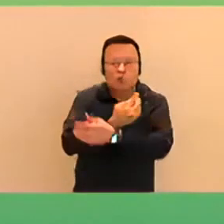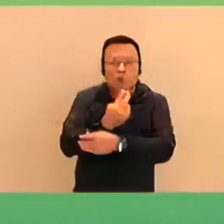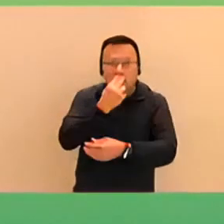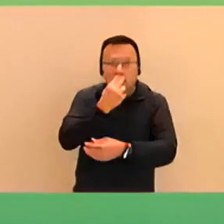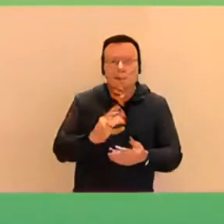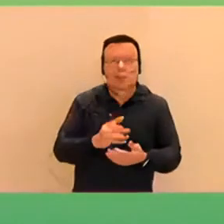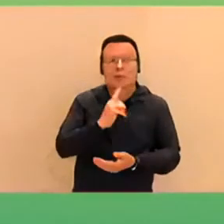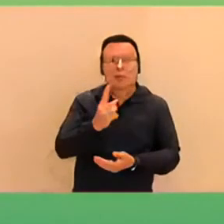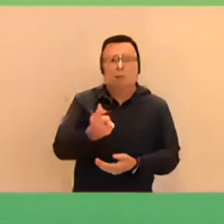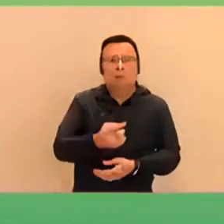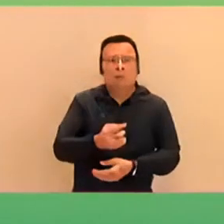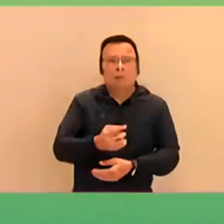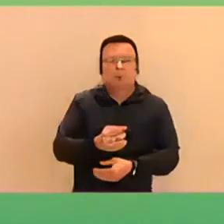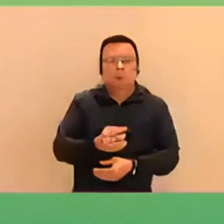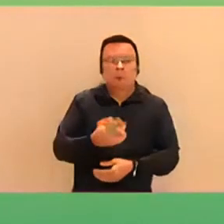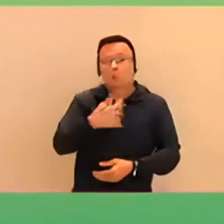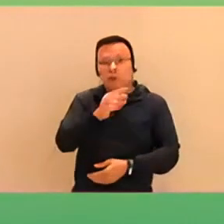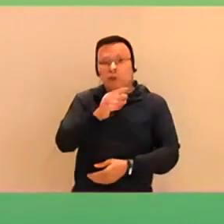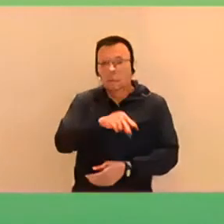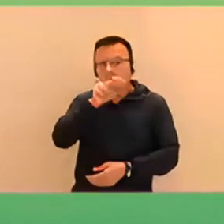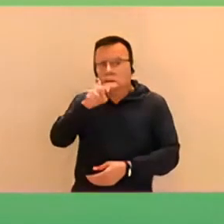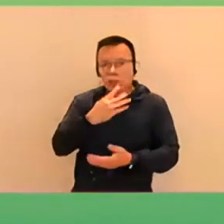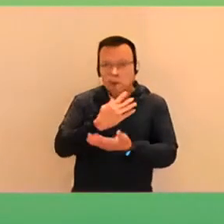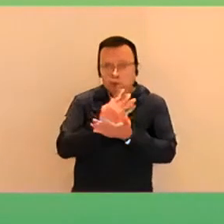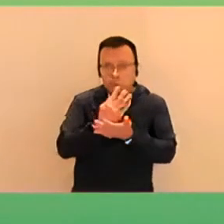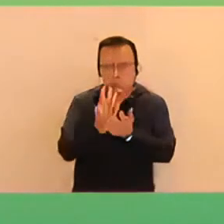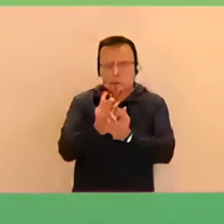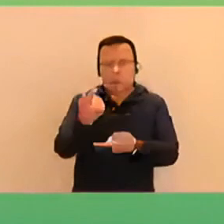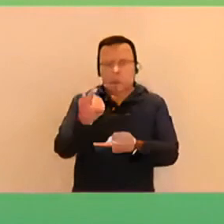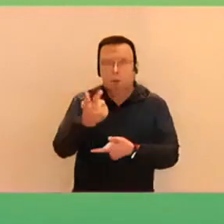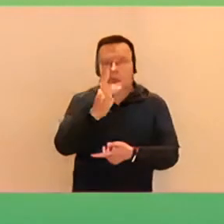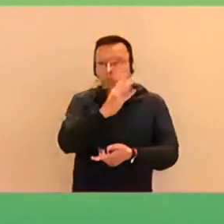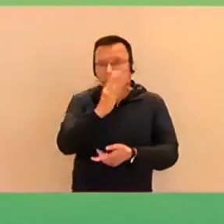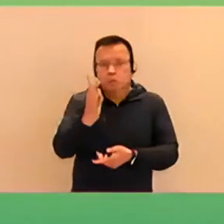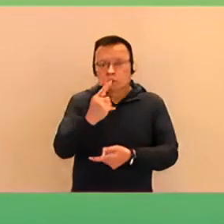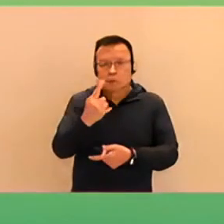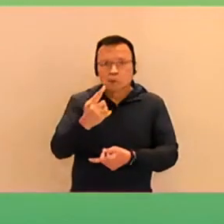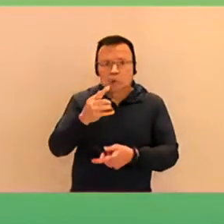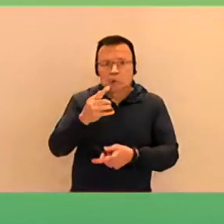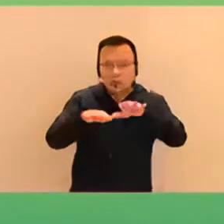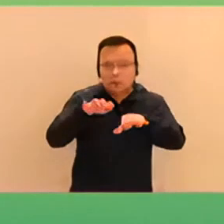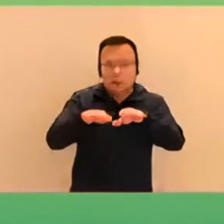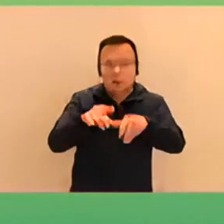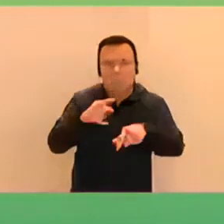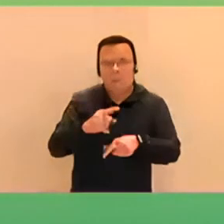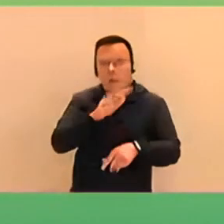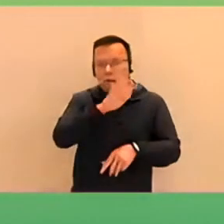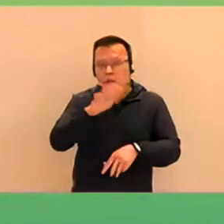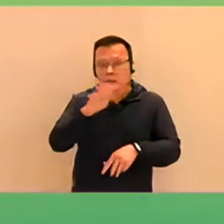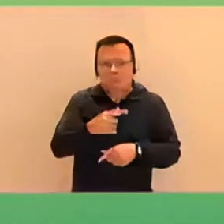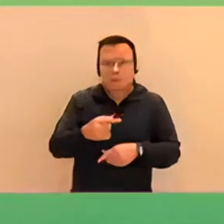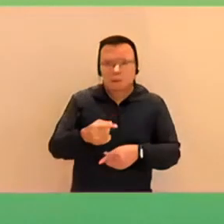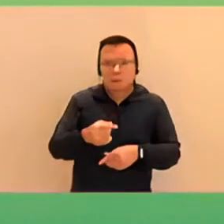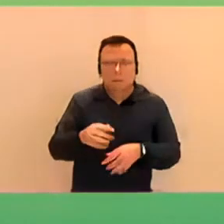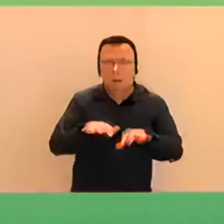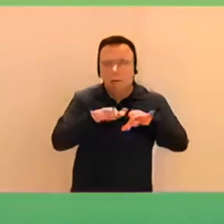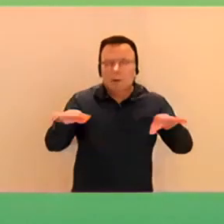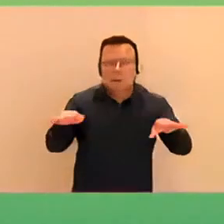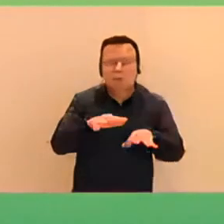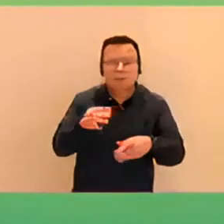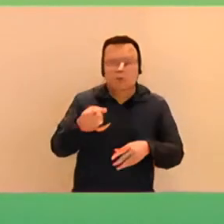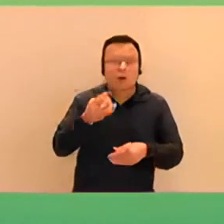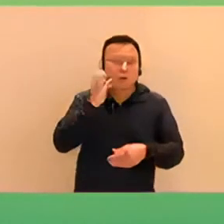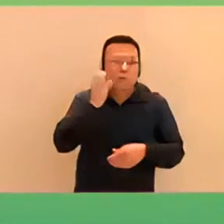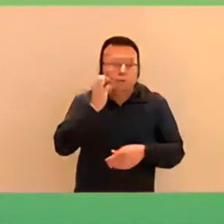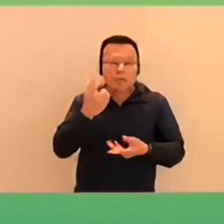actual electricity use intensity per square meter per year, and we found that they are 10 times difference,